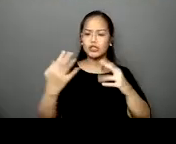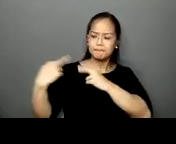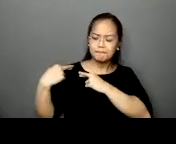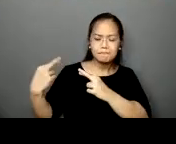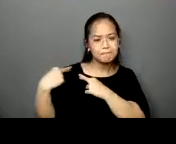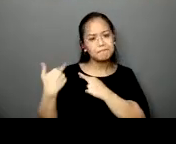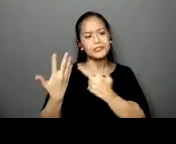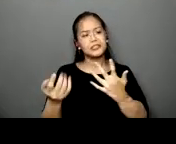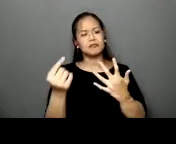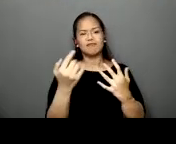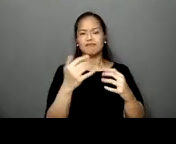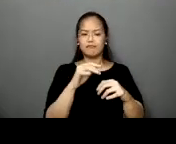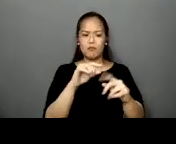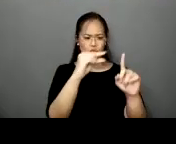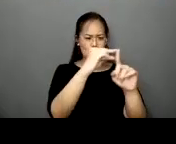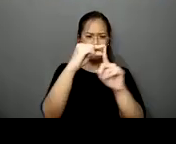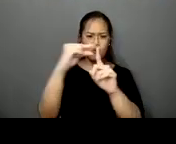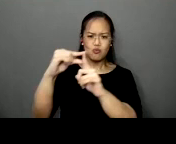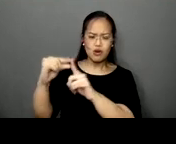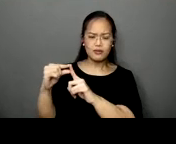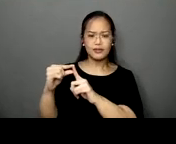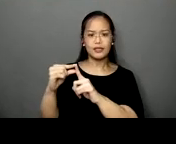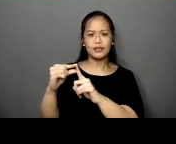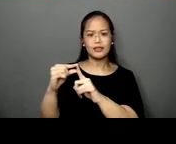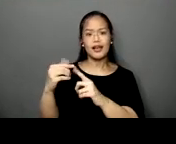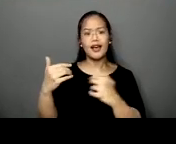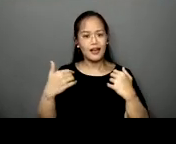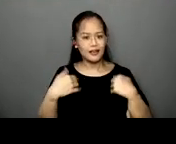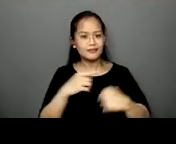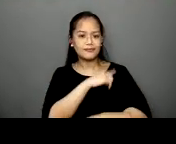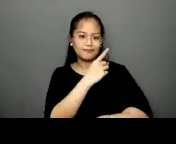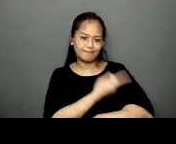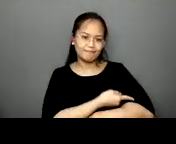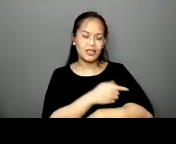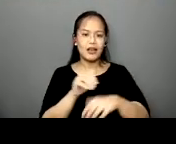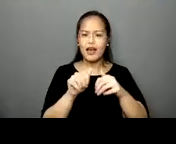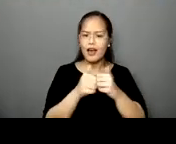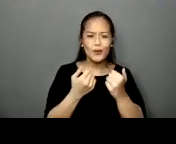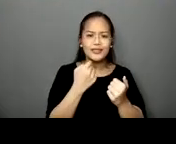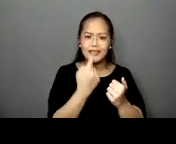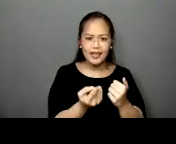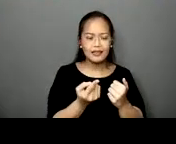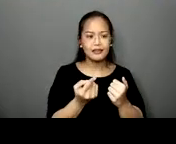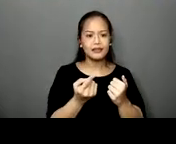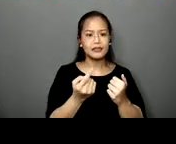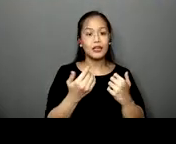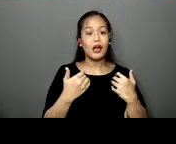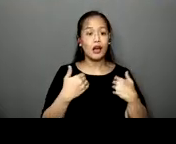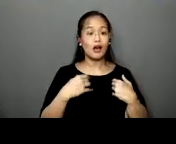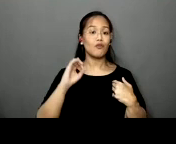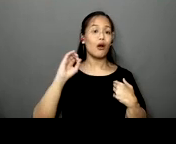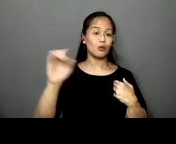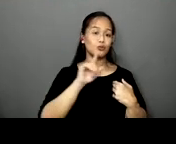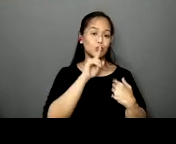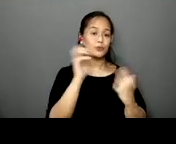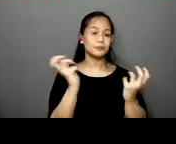responsibility, that these words have the power of saying that their movement is sustainable. But it's